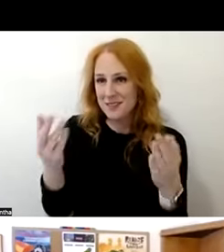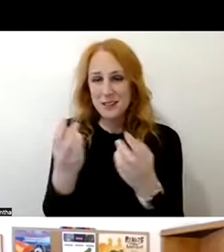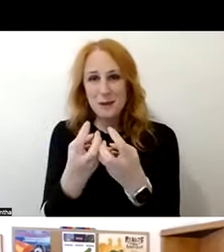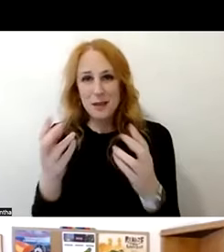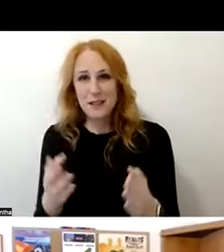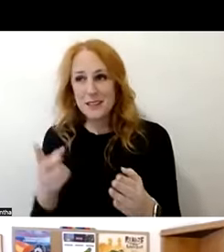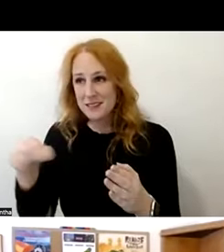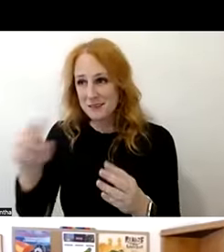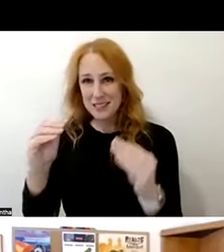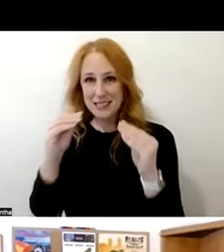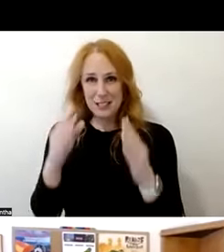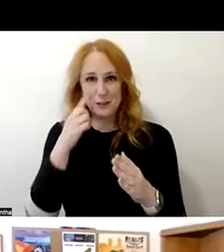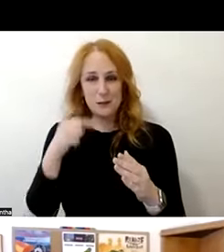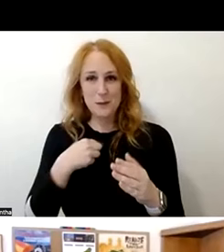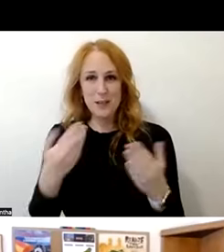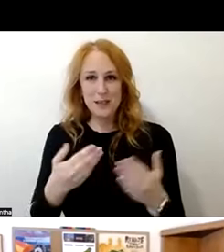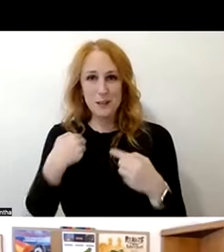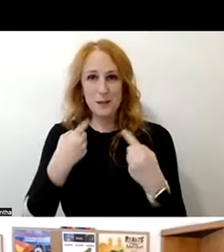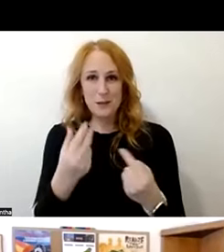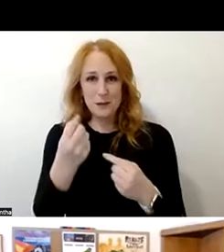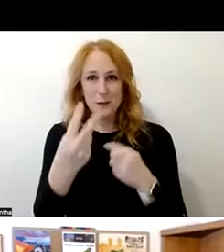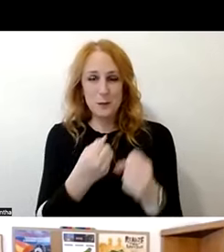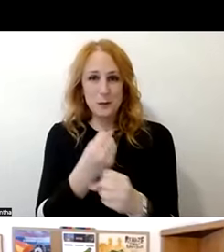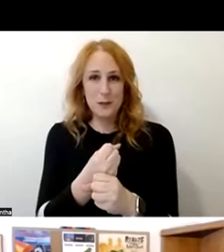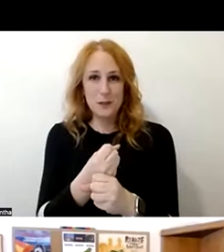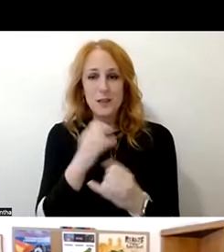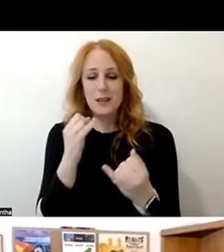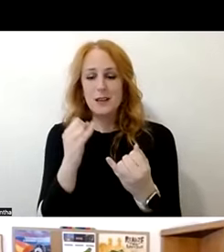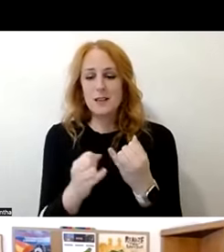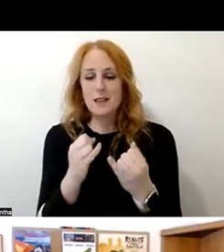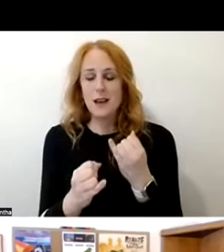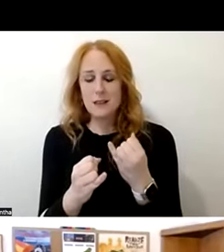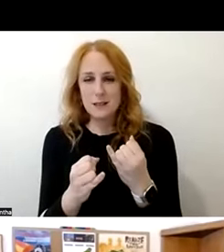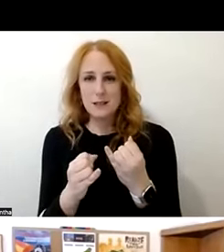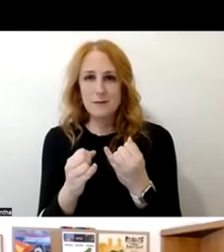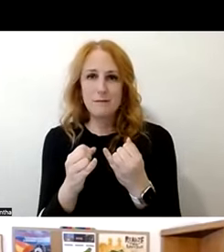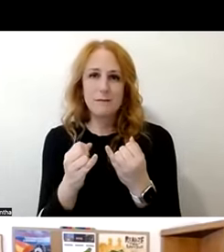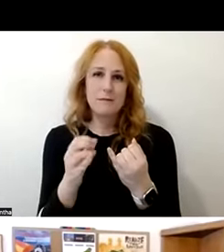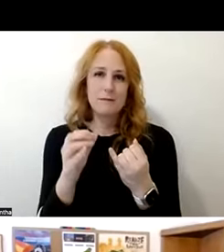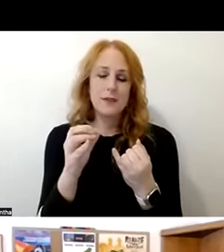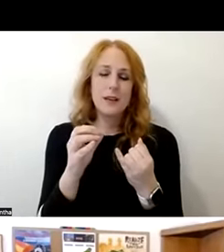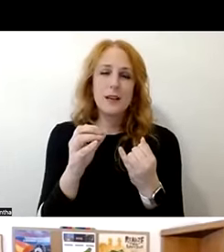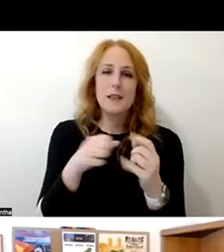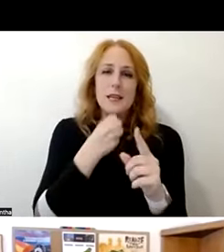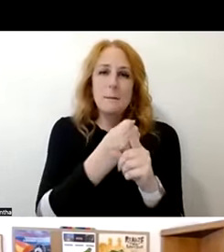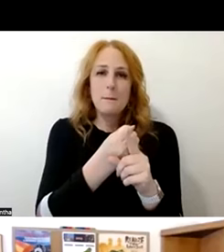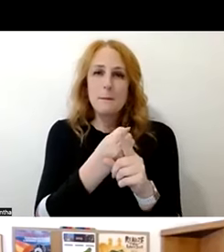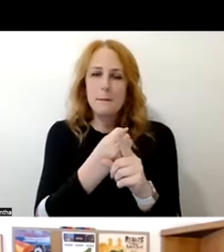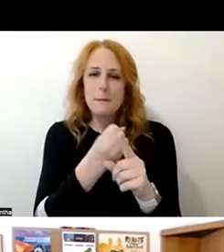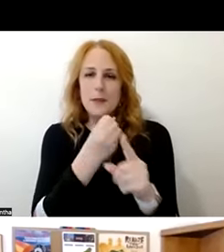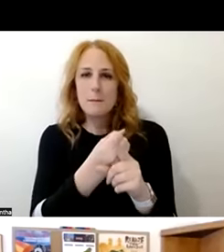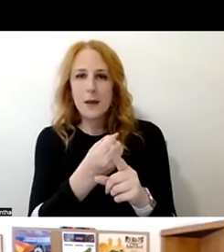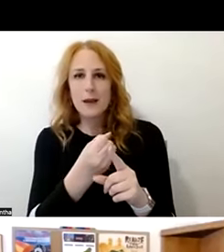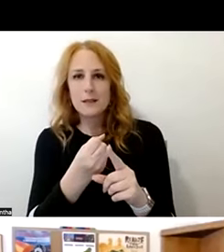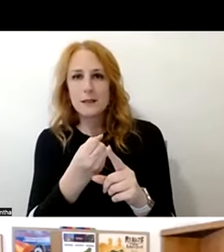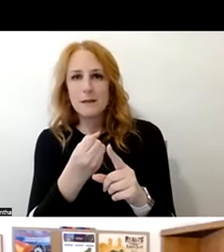me over my 12 years on campus. And then the last thing we'll say is just frameworks around the impact of colonization across this